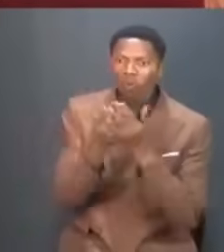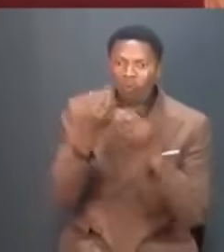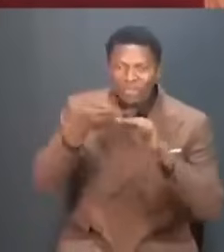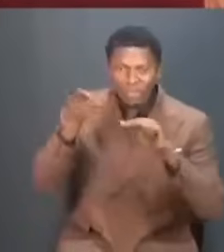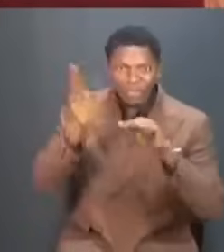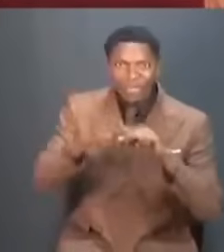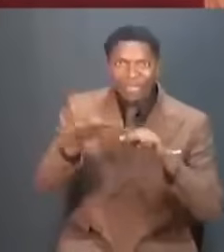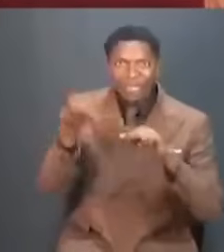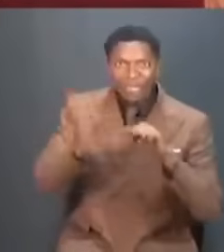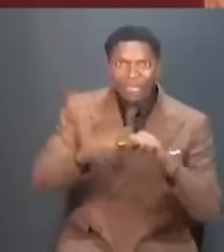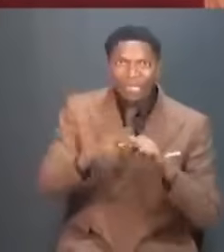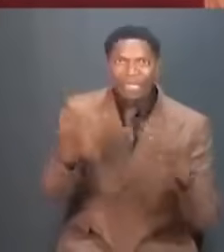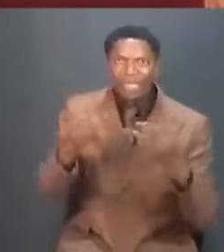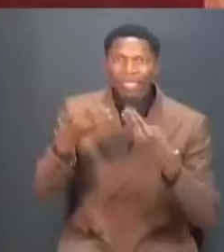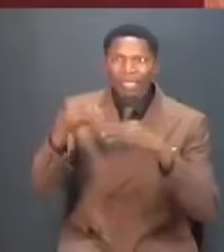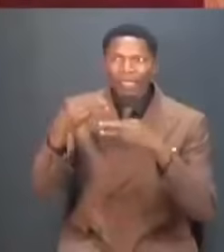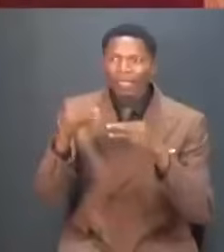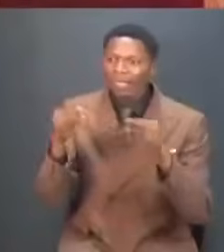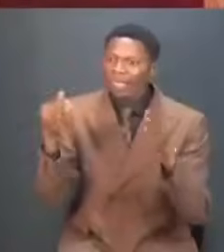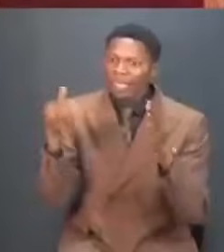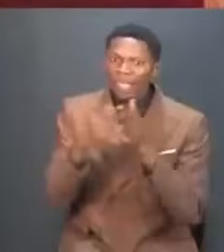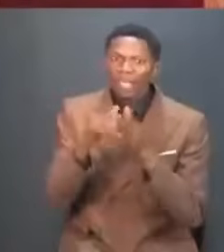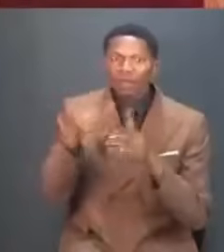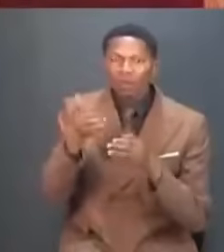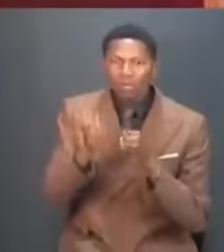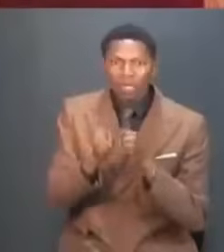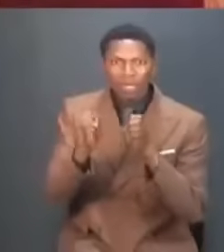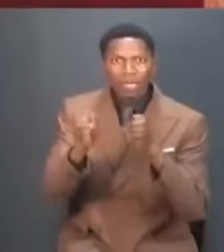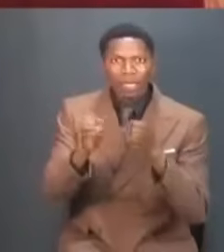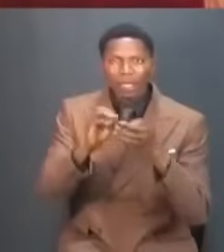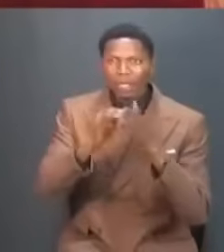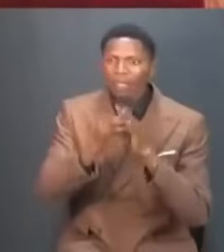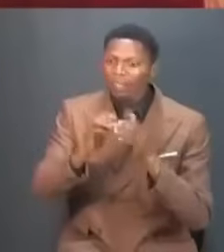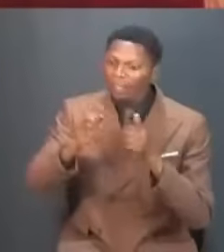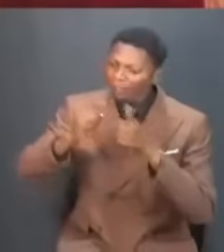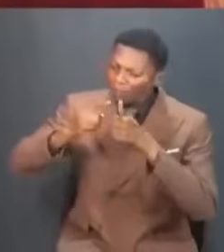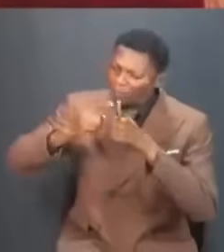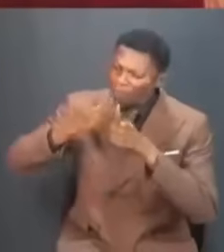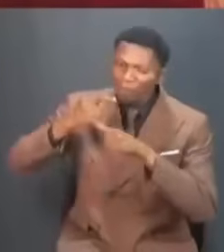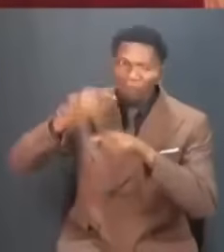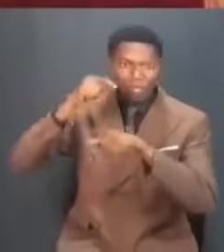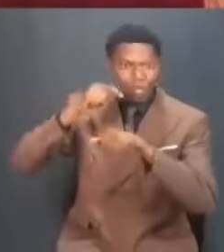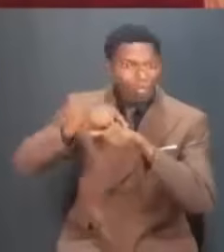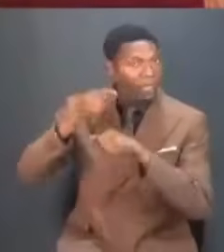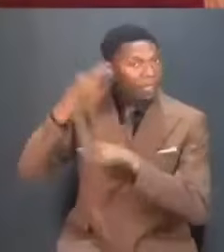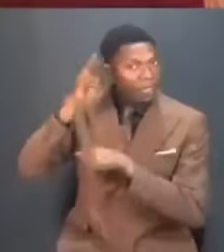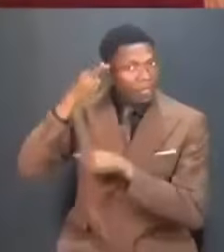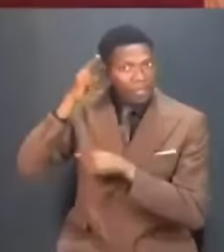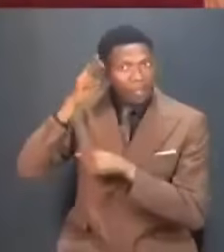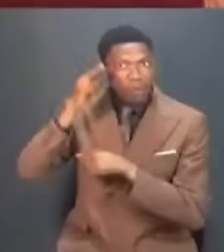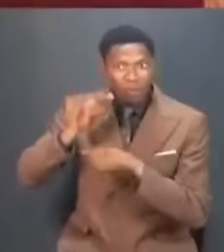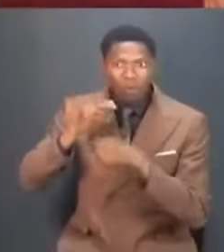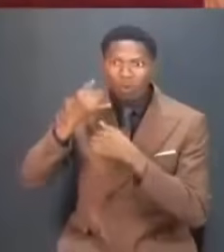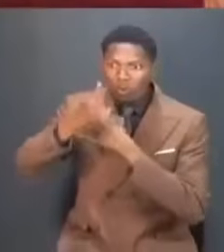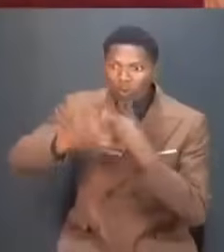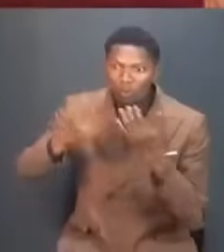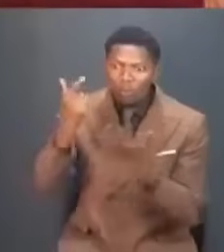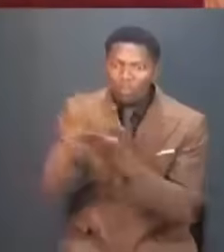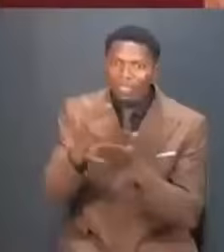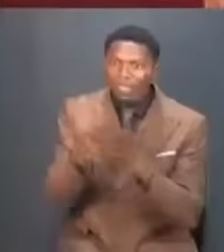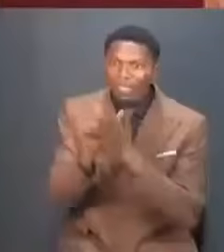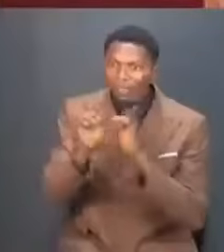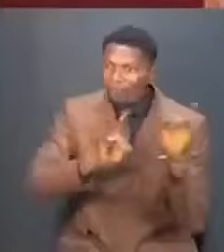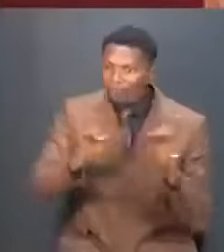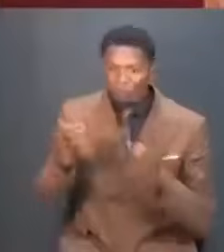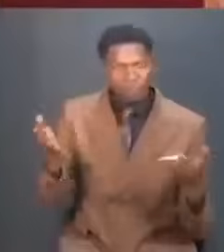store against emergencies. And this is the first time in the history of our country that we are doing this. It was